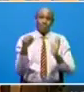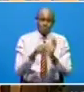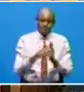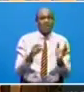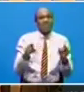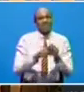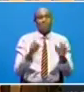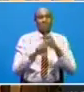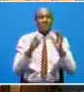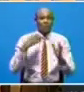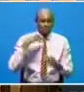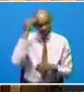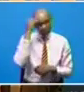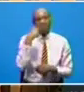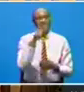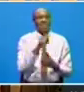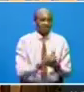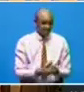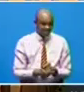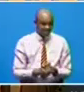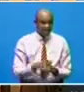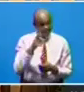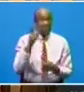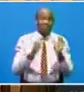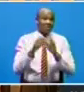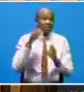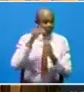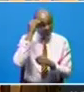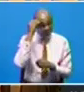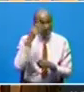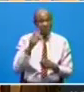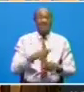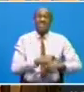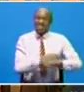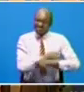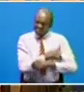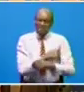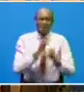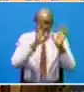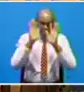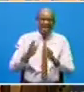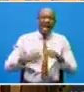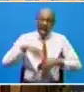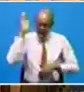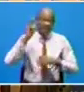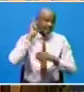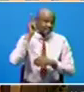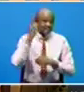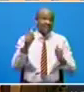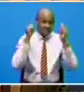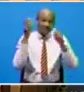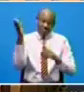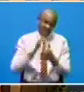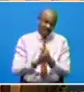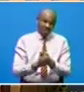Matiang'i running around. And that's Mr. Matiang'i, the chief campaign of Jubilee in Kisii and Nyamira.